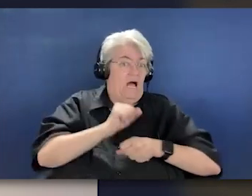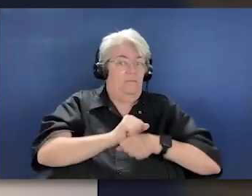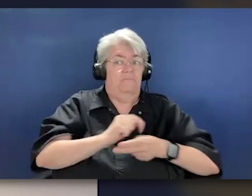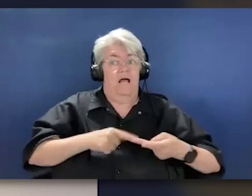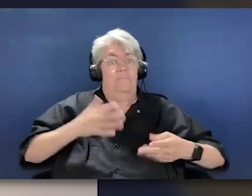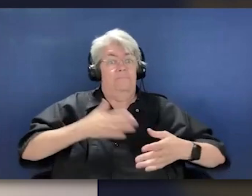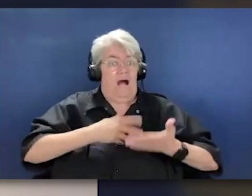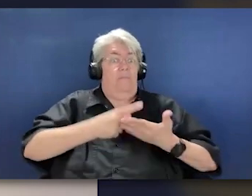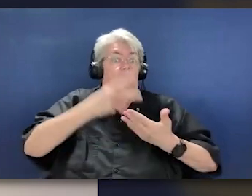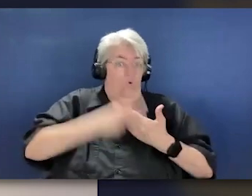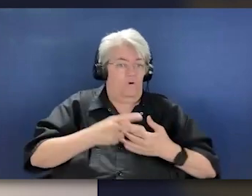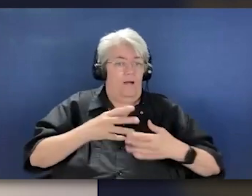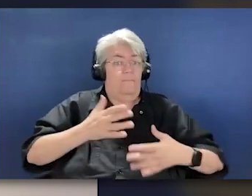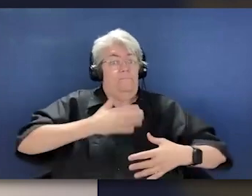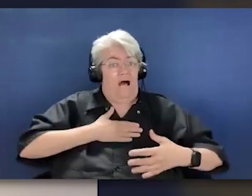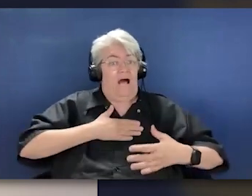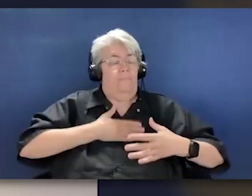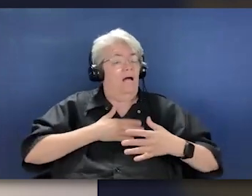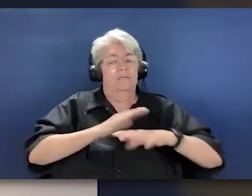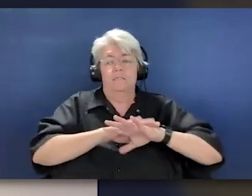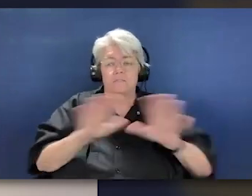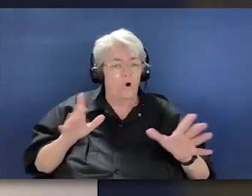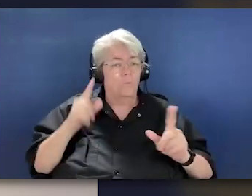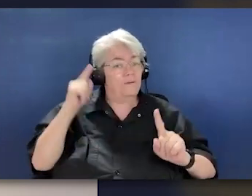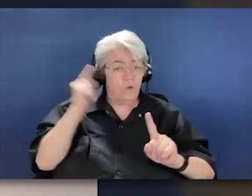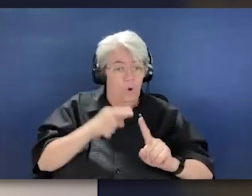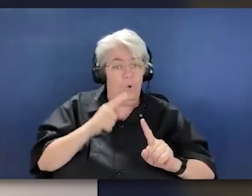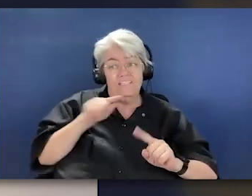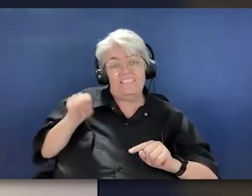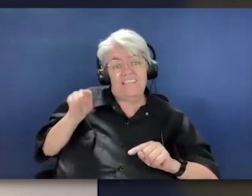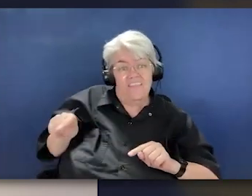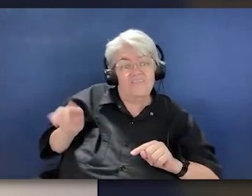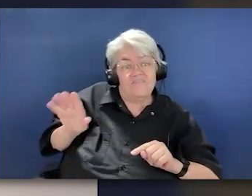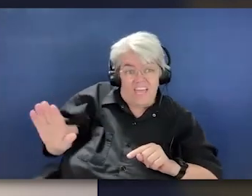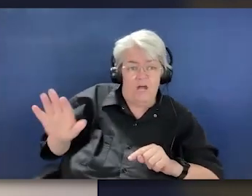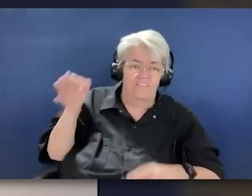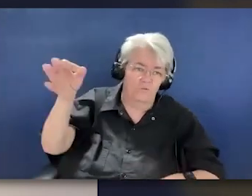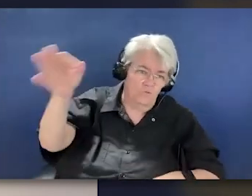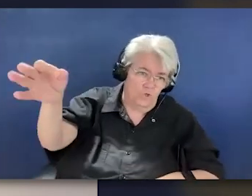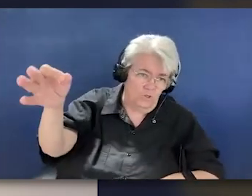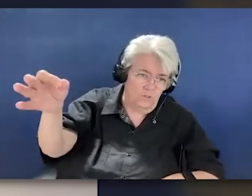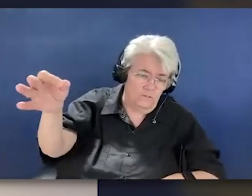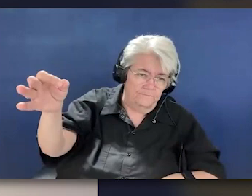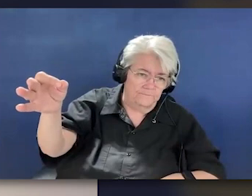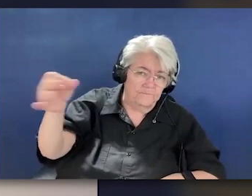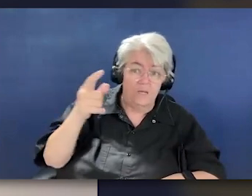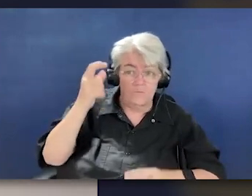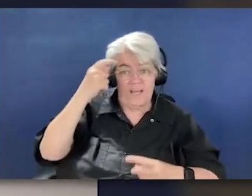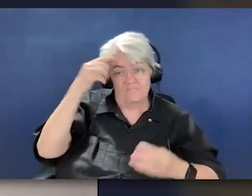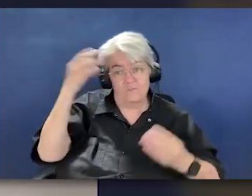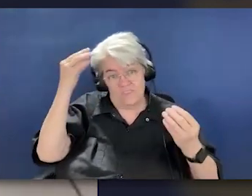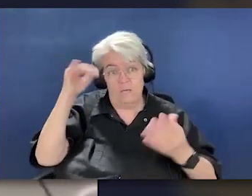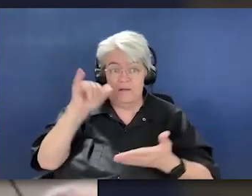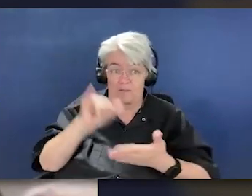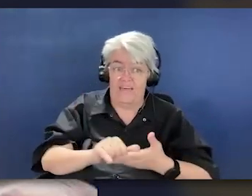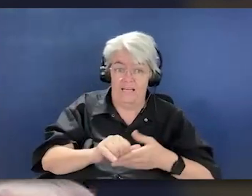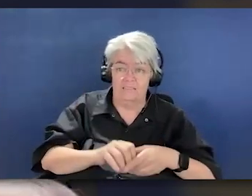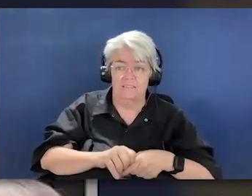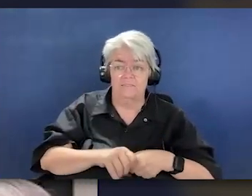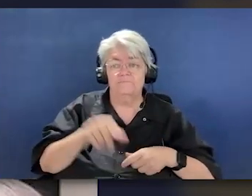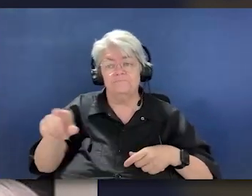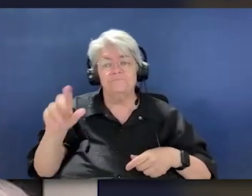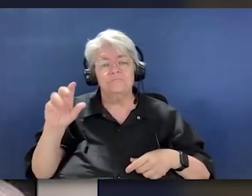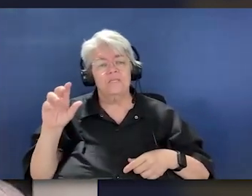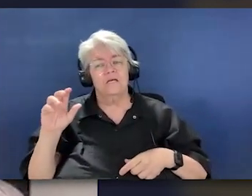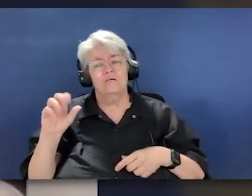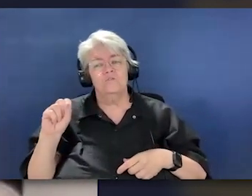role is to enable futures for our students. And that's, I think, how we need to be framing these conversations. And I'll just say, I think,